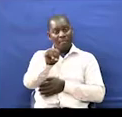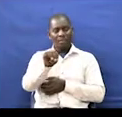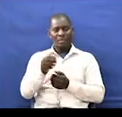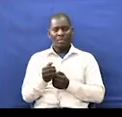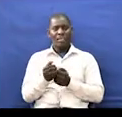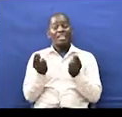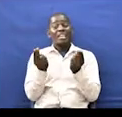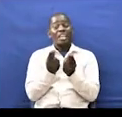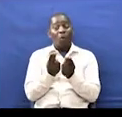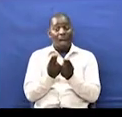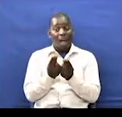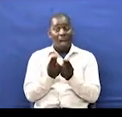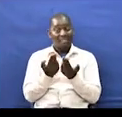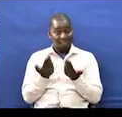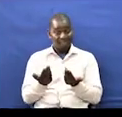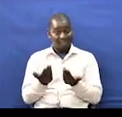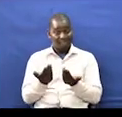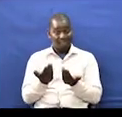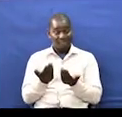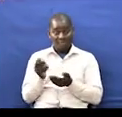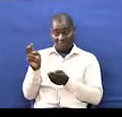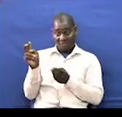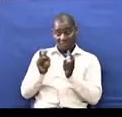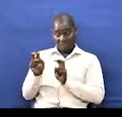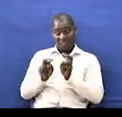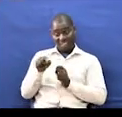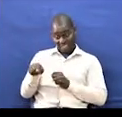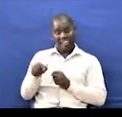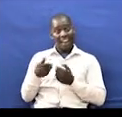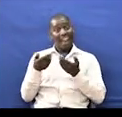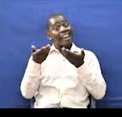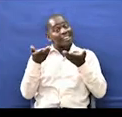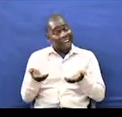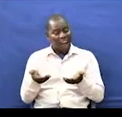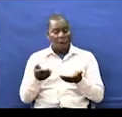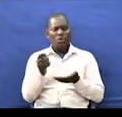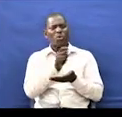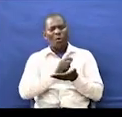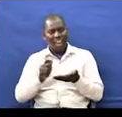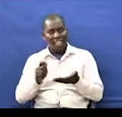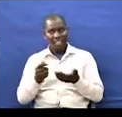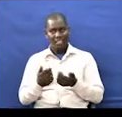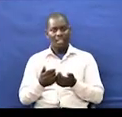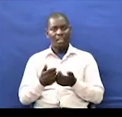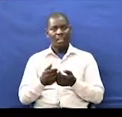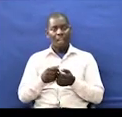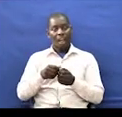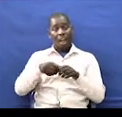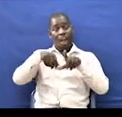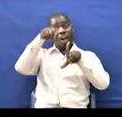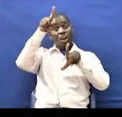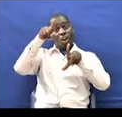which we are finding here. So we can now write a column here for formula and the